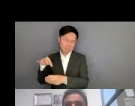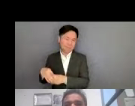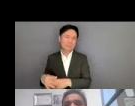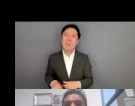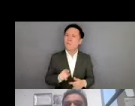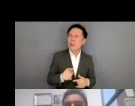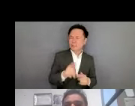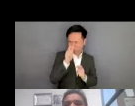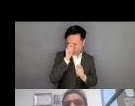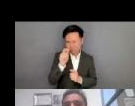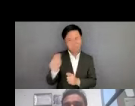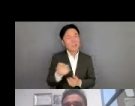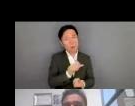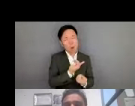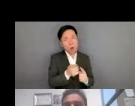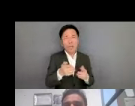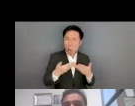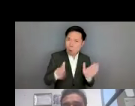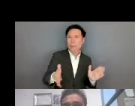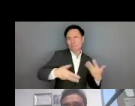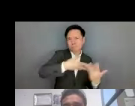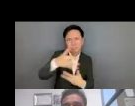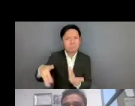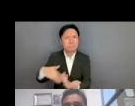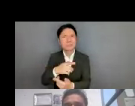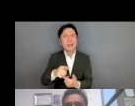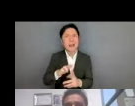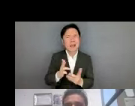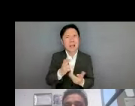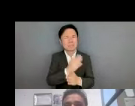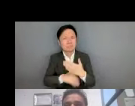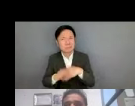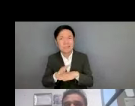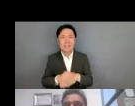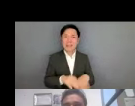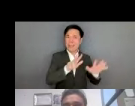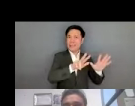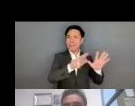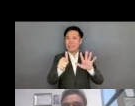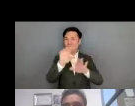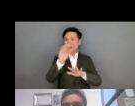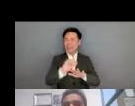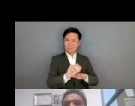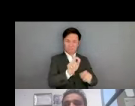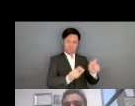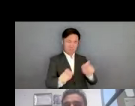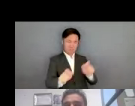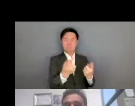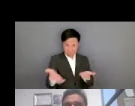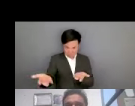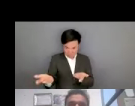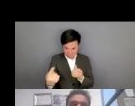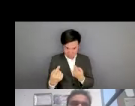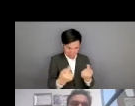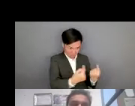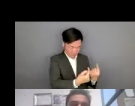spaces, and actually more than 86% people responded that they were not actually offered,